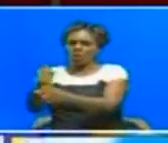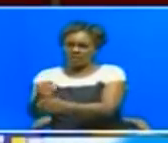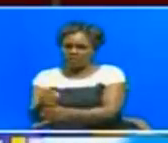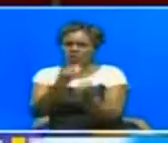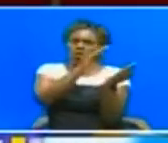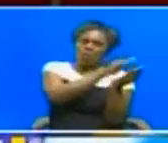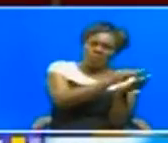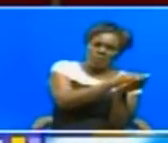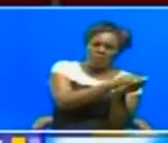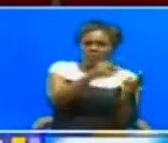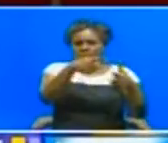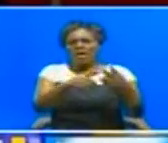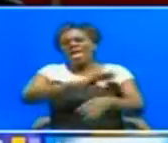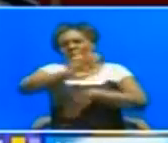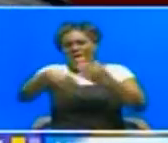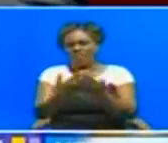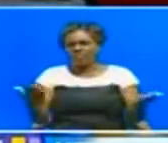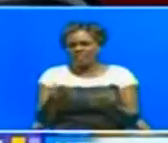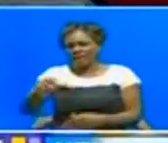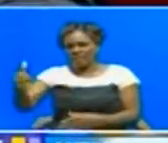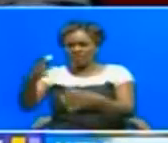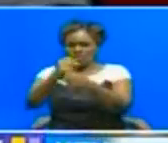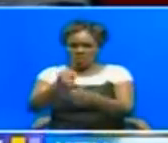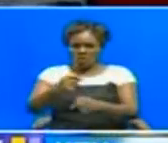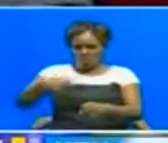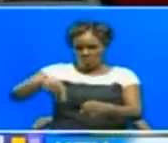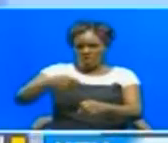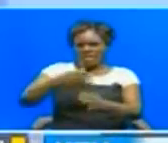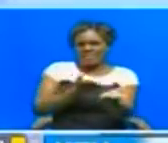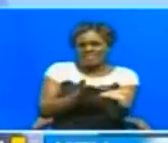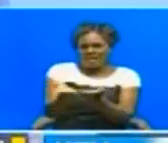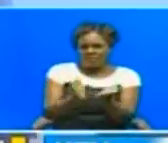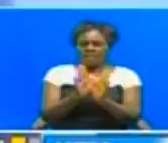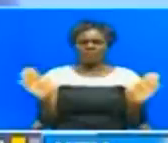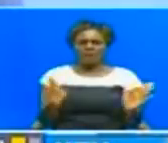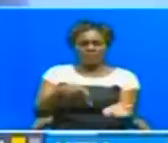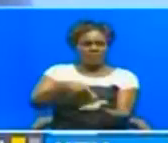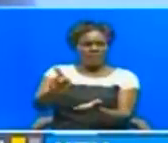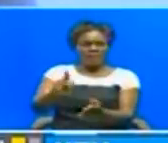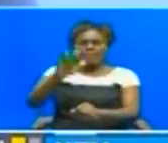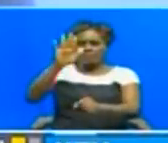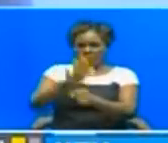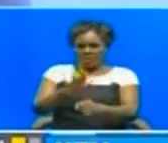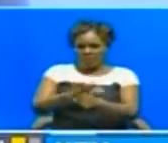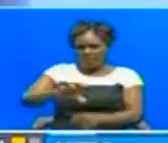maintenance, the repairs, everything. Okay. We pay for the service. Many counties will require,